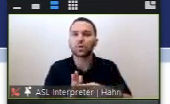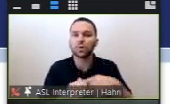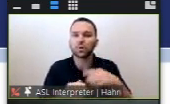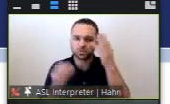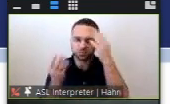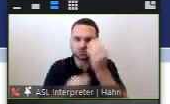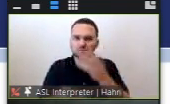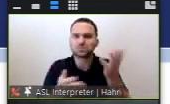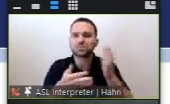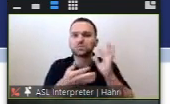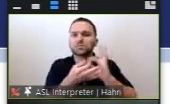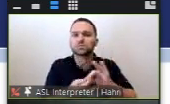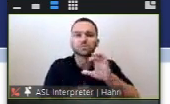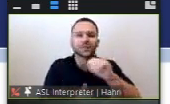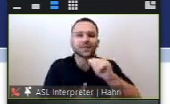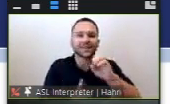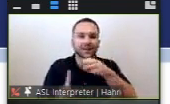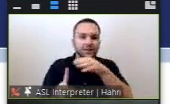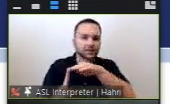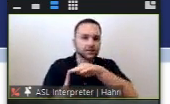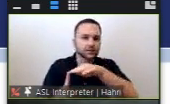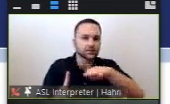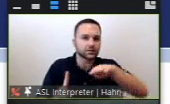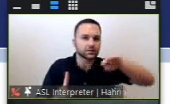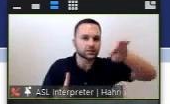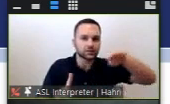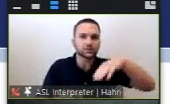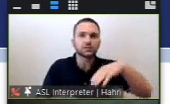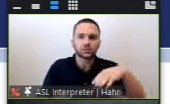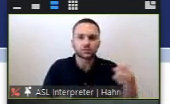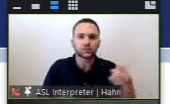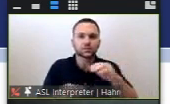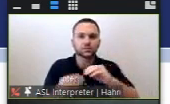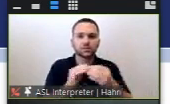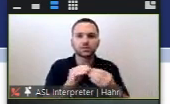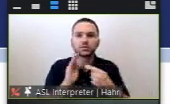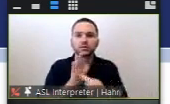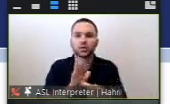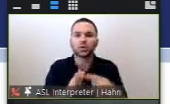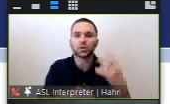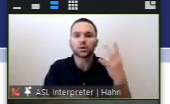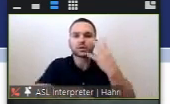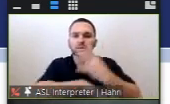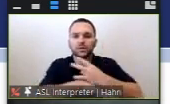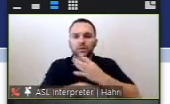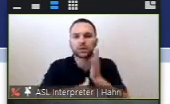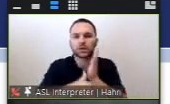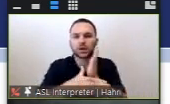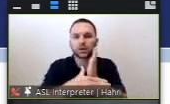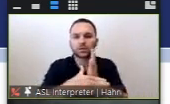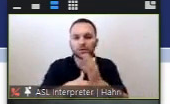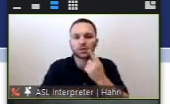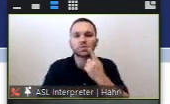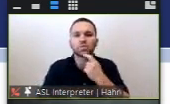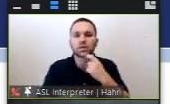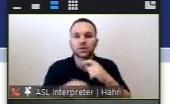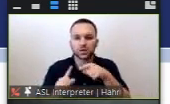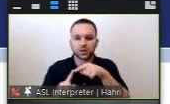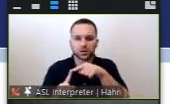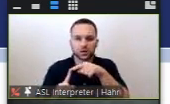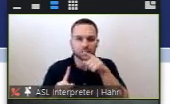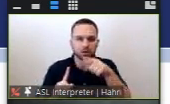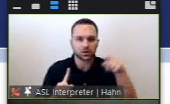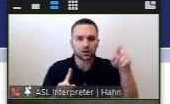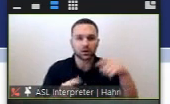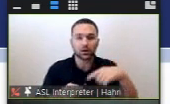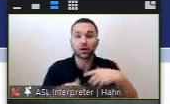case trends. So this figure shows you our 7-day moving average number of cases in red, and then each of those gray vertical bars